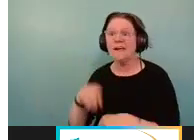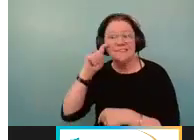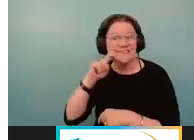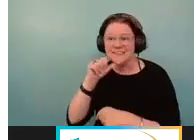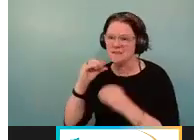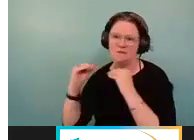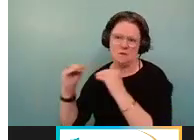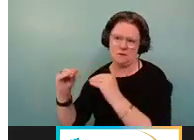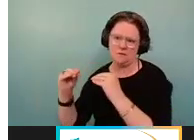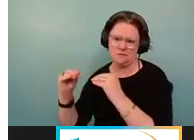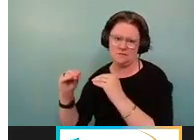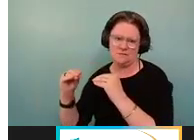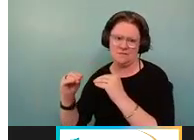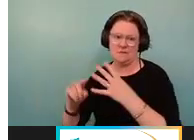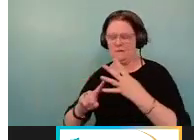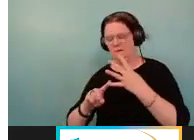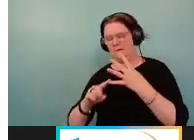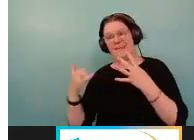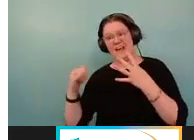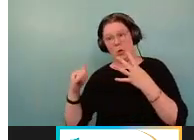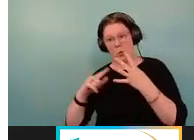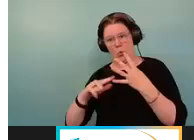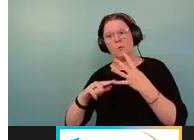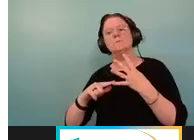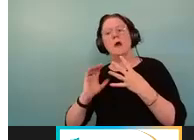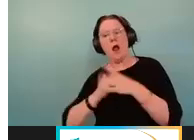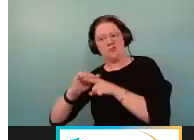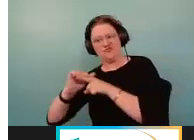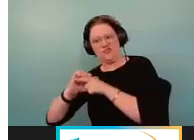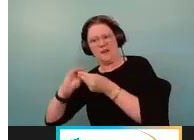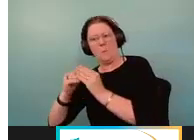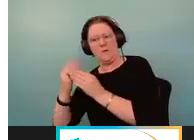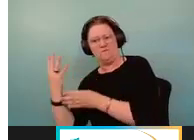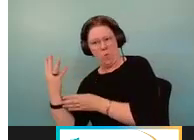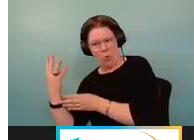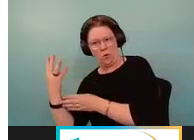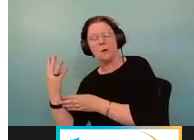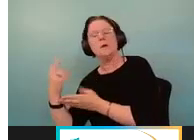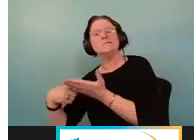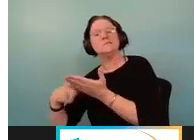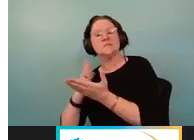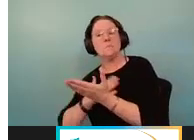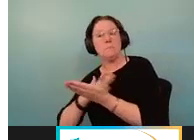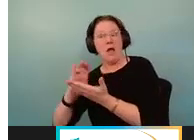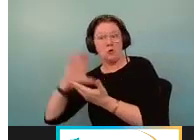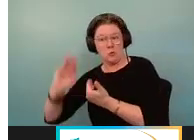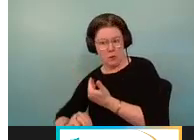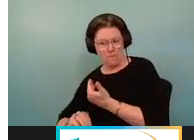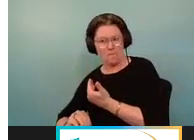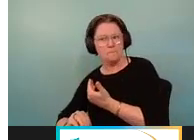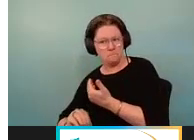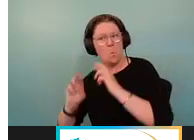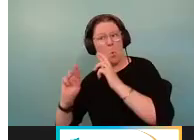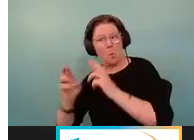the fourth training that we're going to have, and that's going to talk about the curriculum that I wrote that will hopefully be something that's a